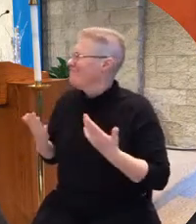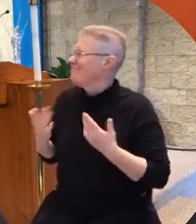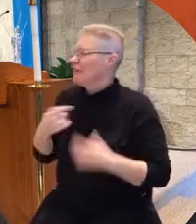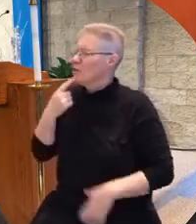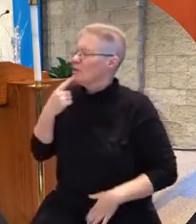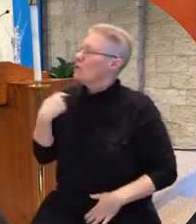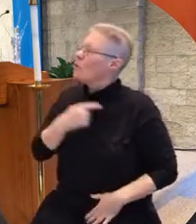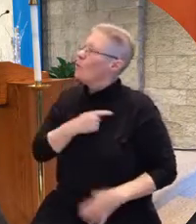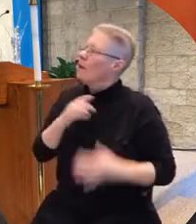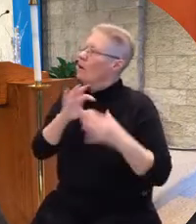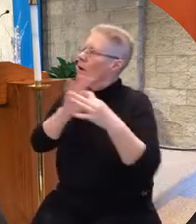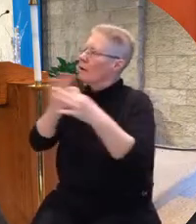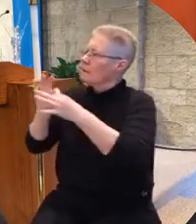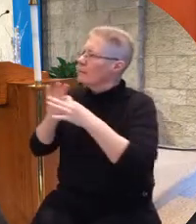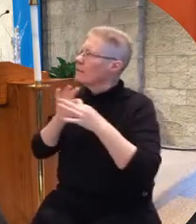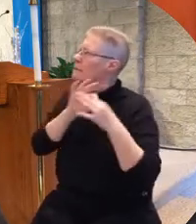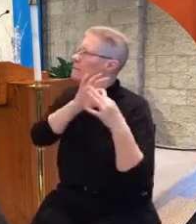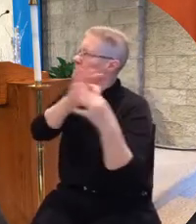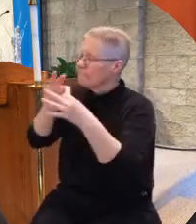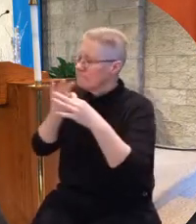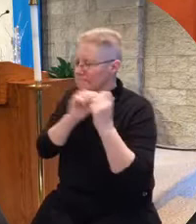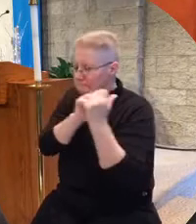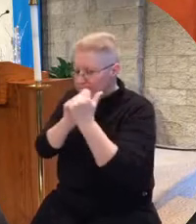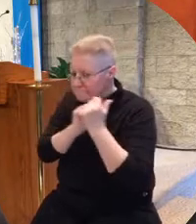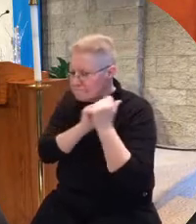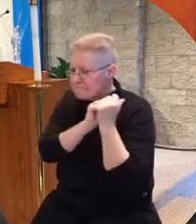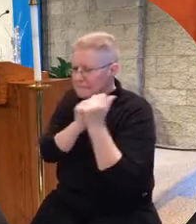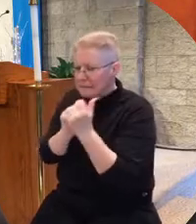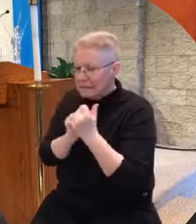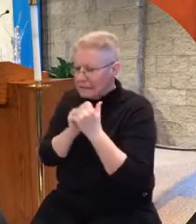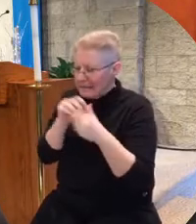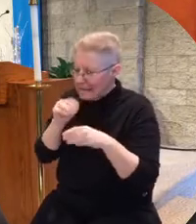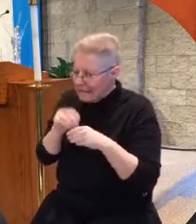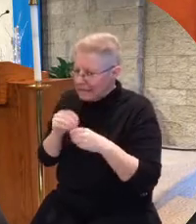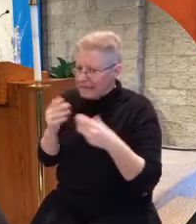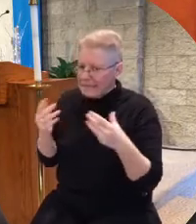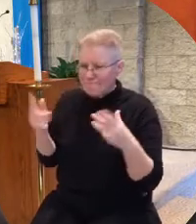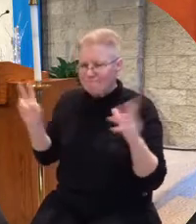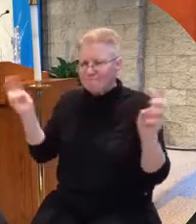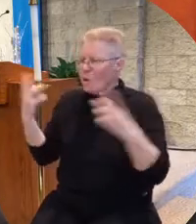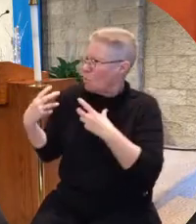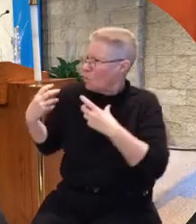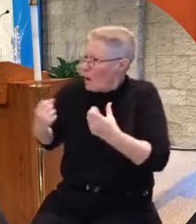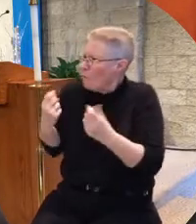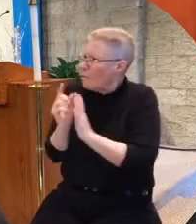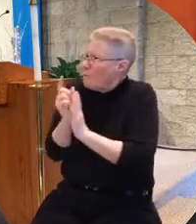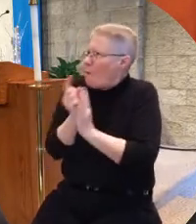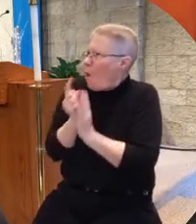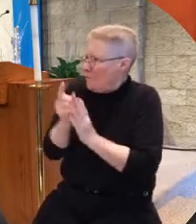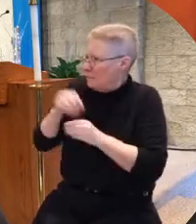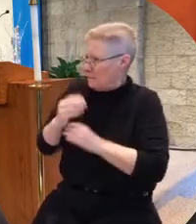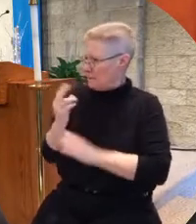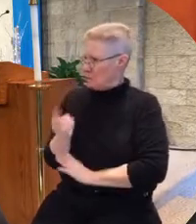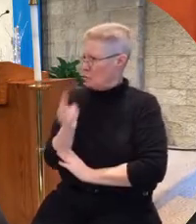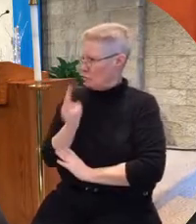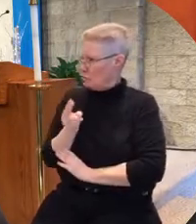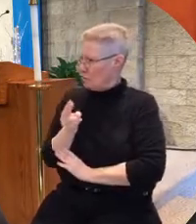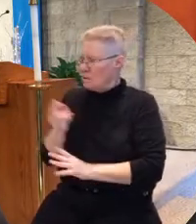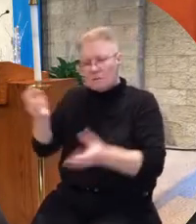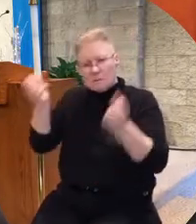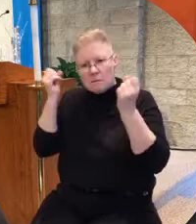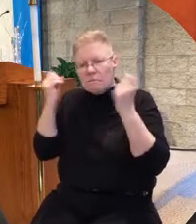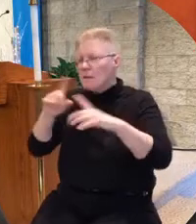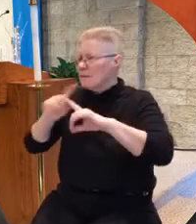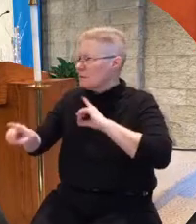collectively standing at a recovery moment in our history with challenges that face us on so